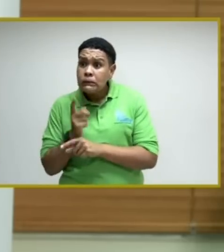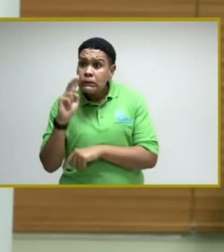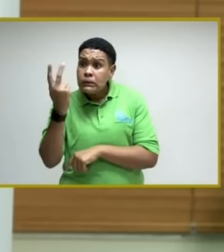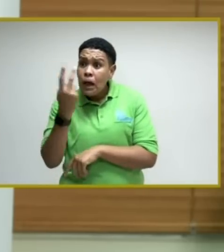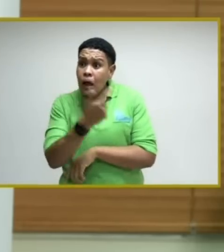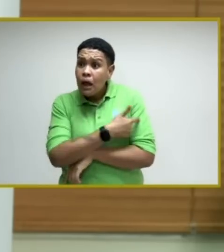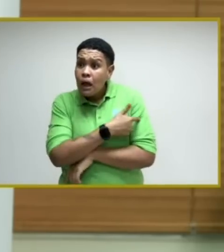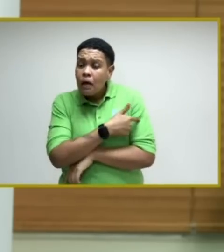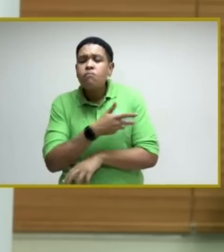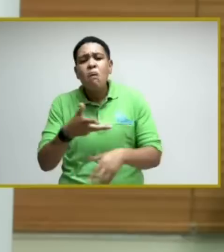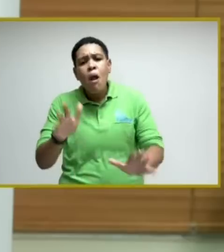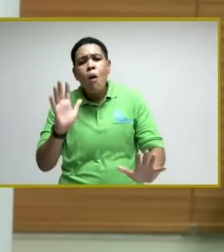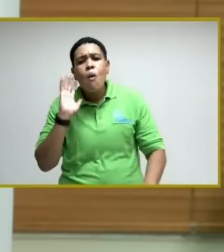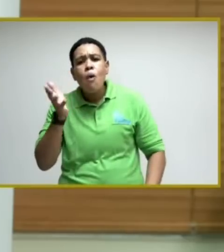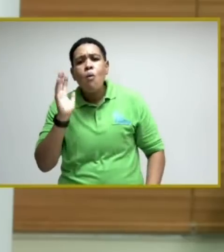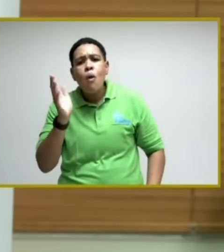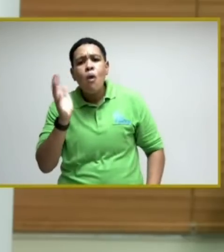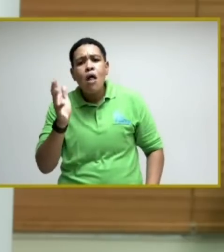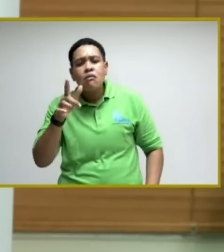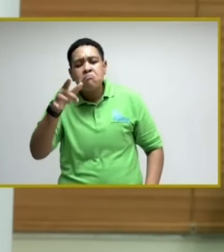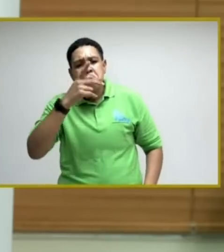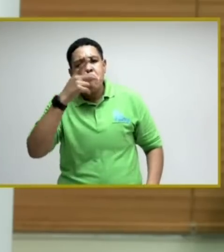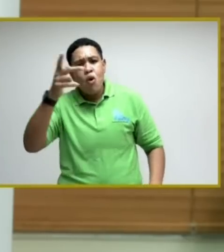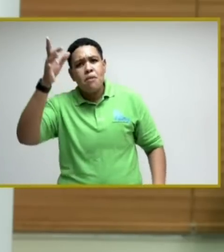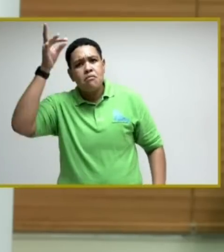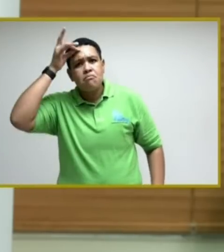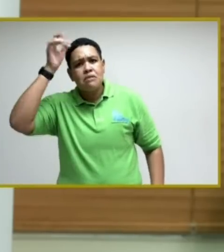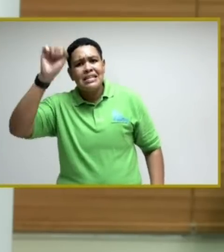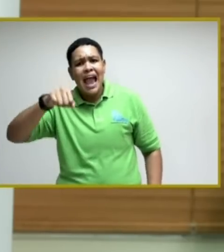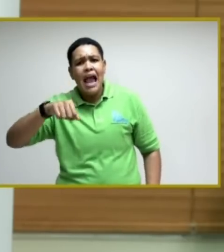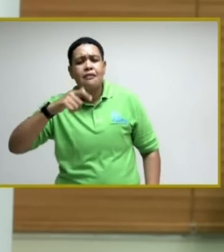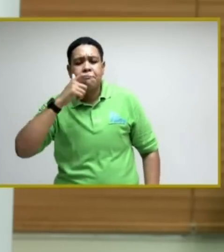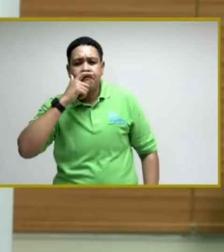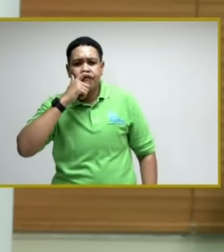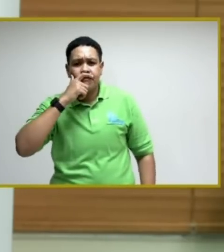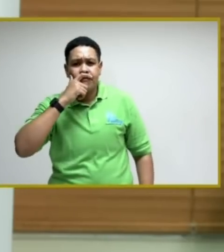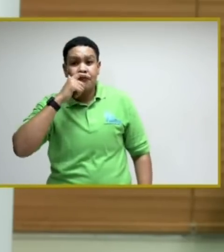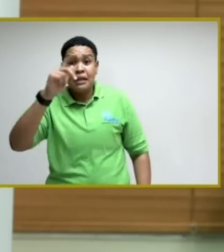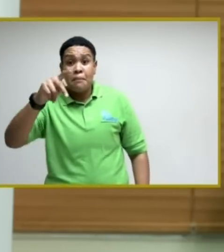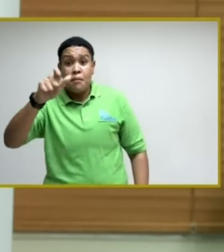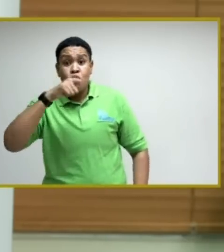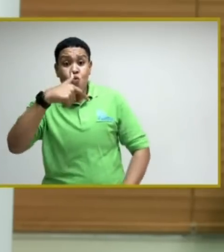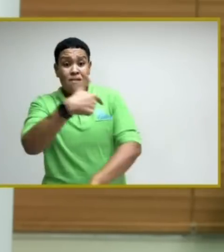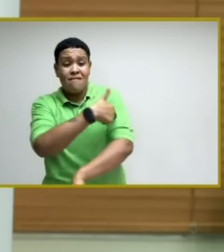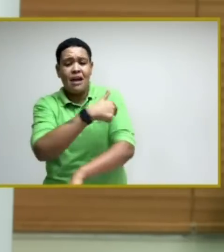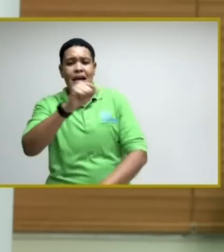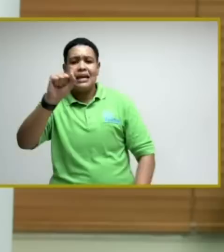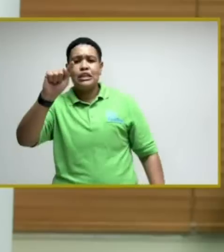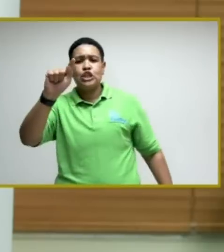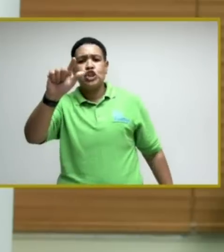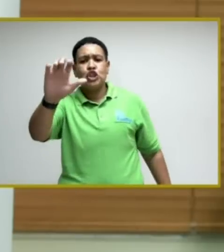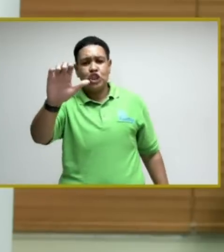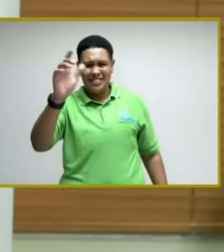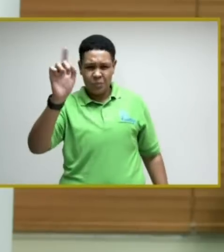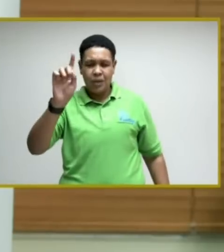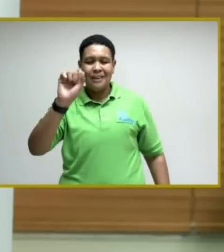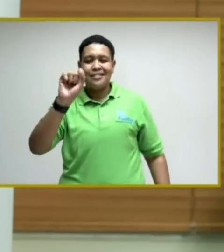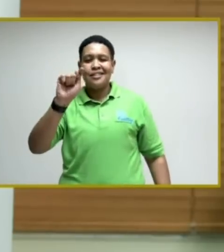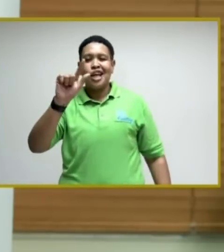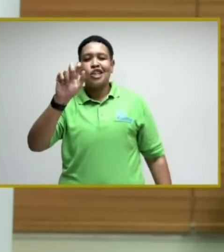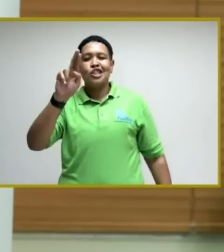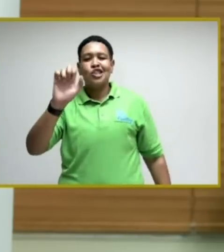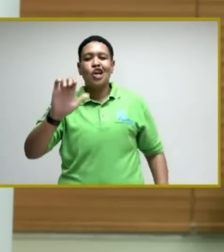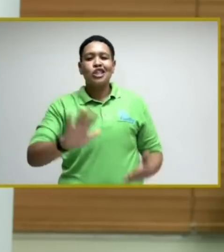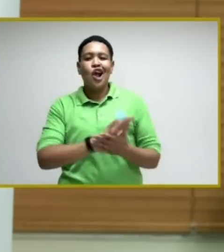want the public to bear that in mind. Persons who were vaccinated at St. George's College and are due on Saturday,